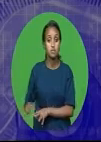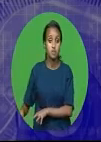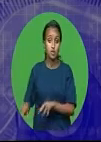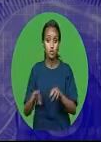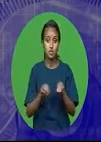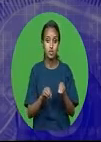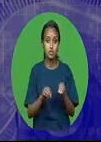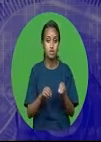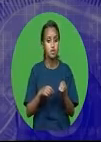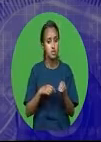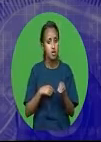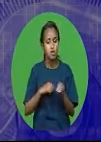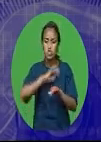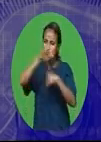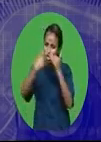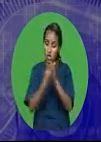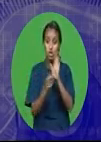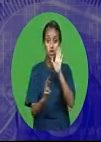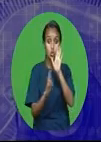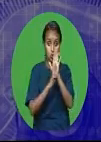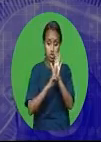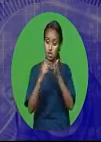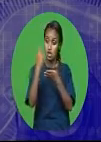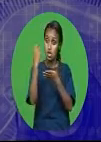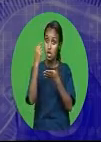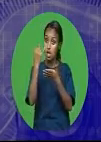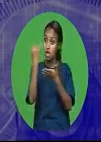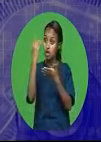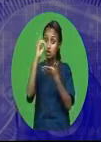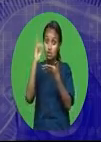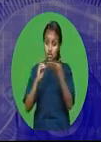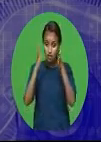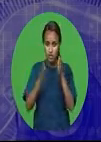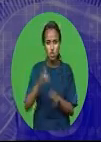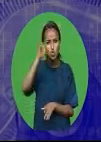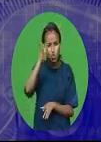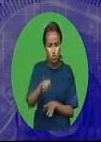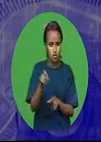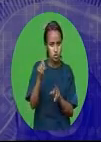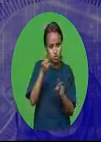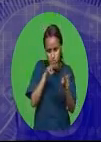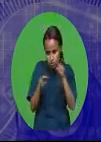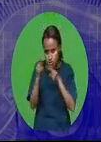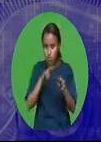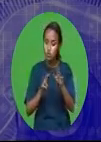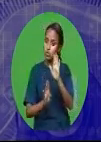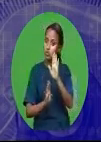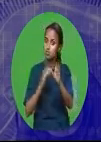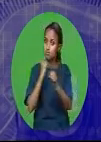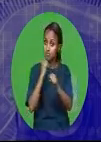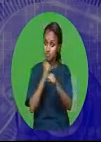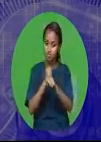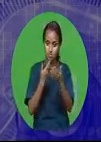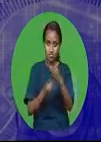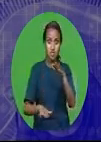Students, there are general rules that a drafter should observe during the development of surfaces.